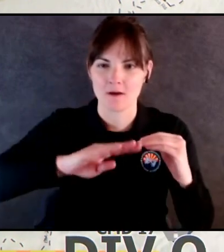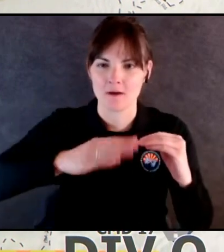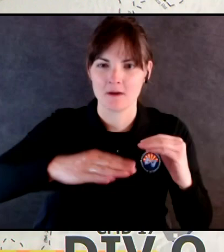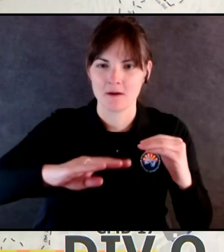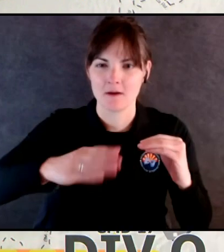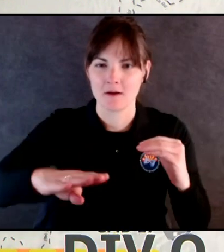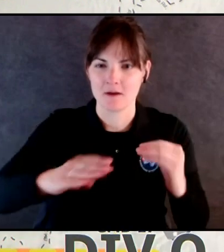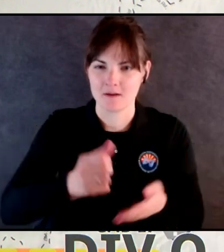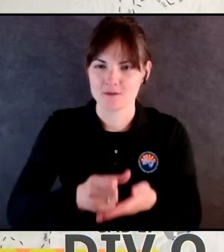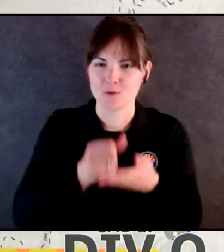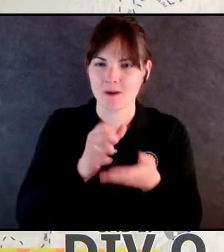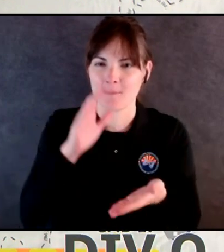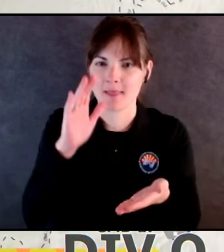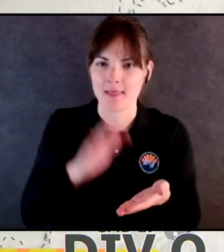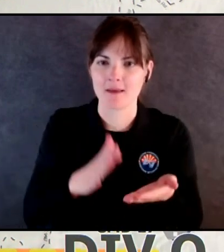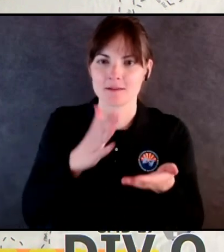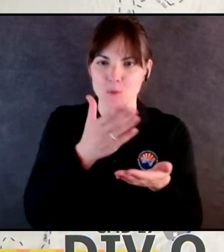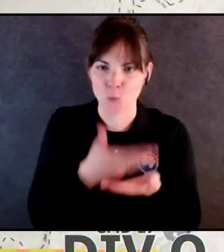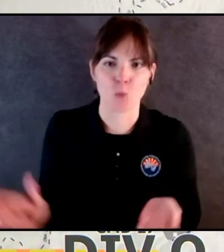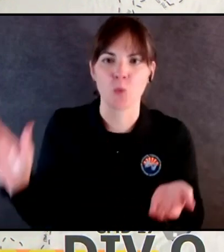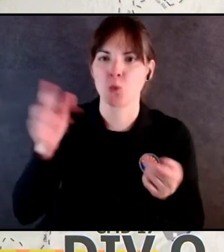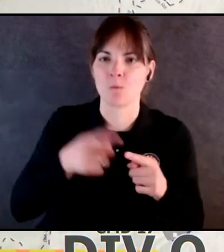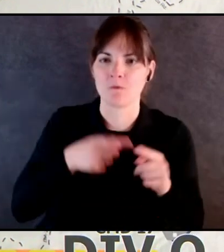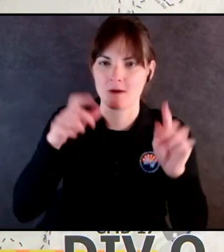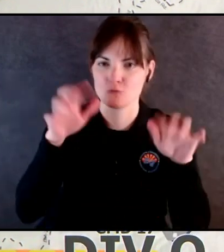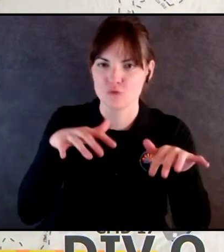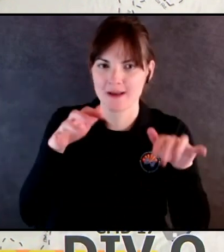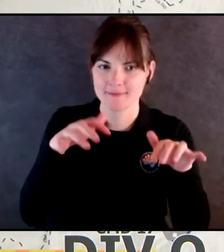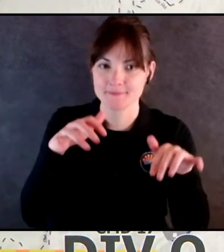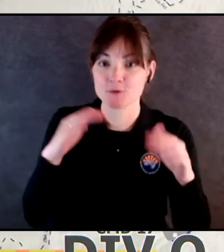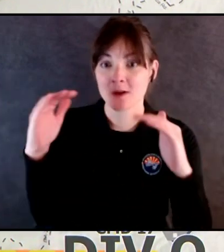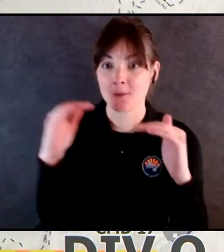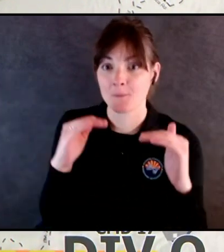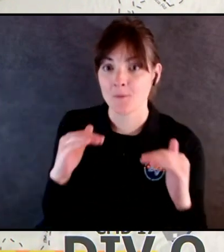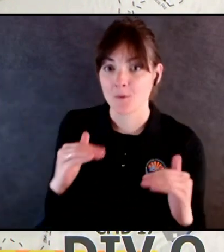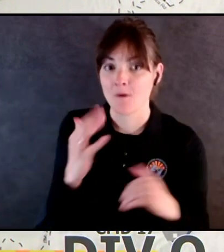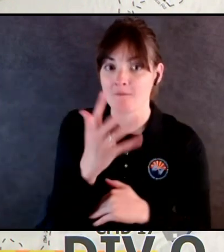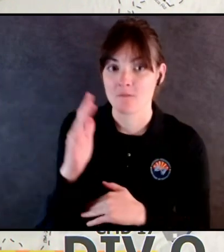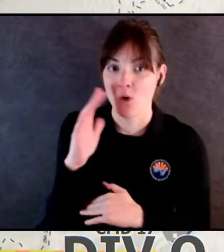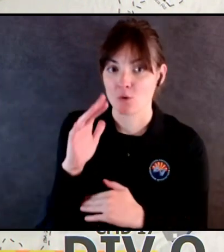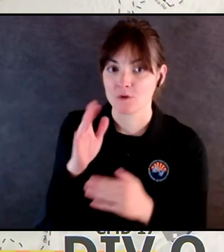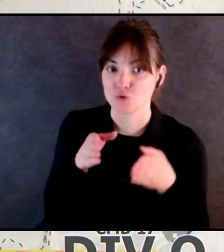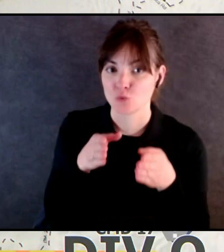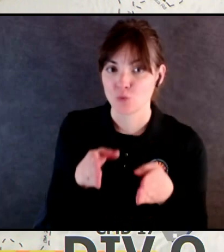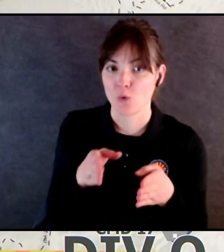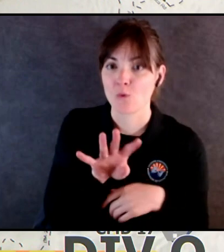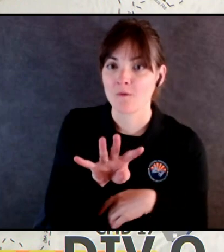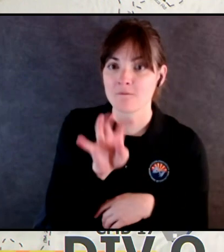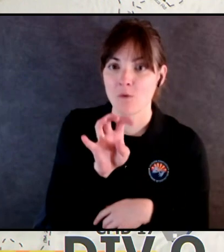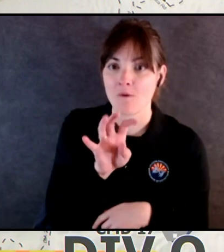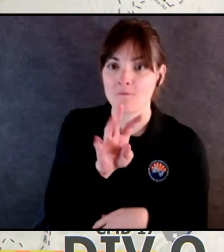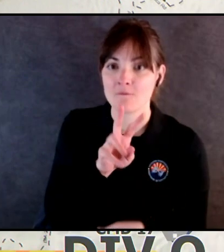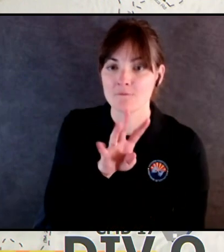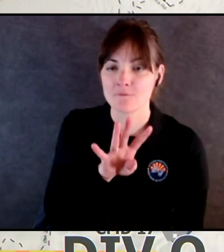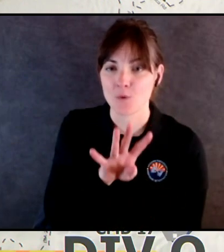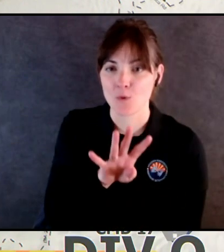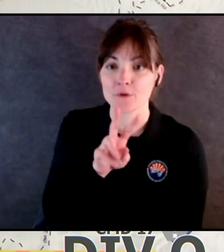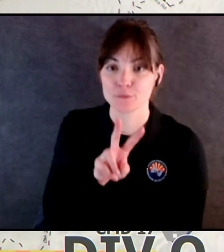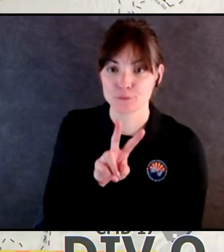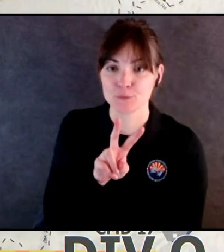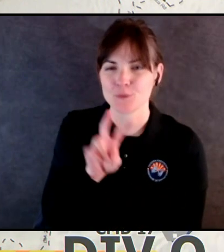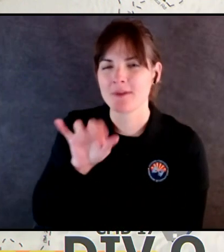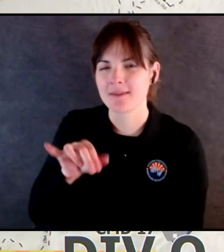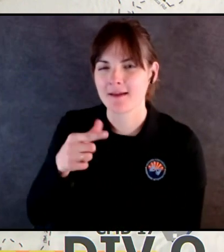Moving down to Forest Road 442, which is the road that Gallegos Trailhead is on and Gallegos Peak. We